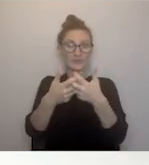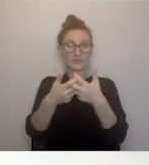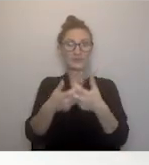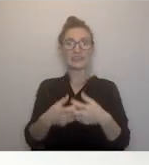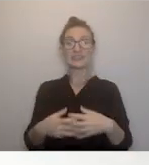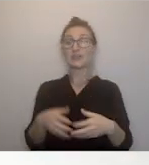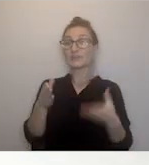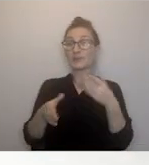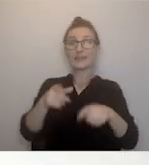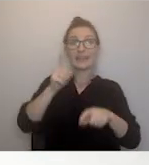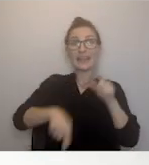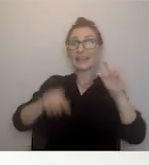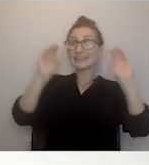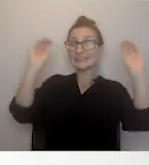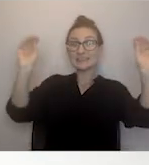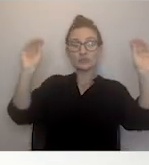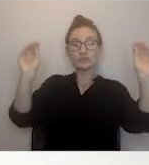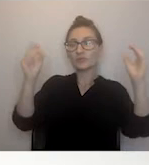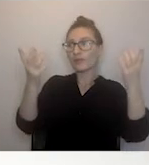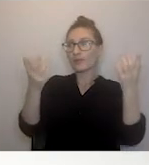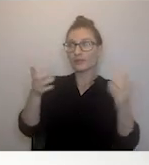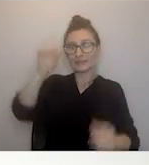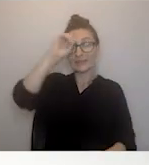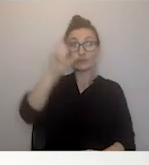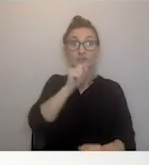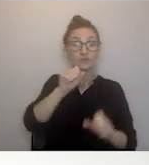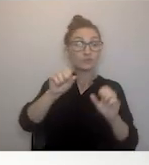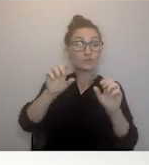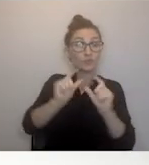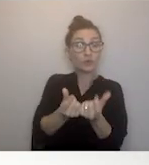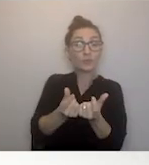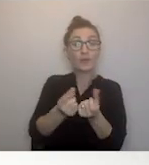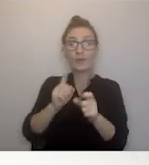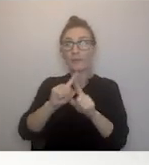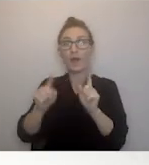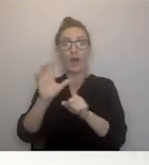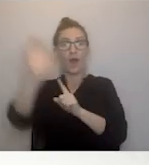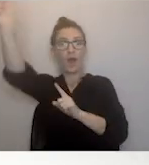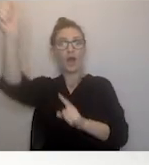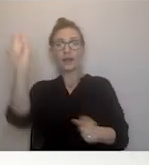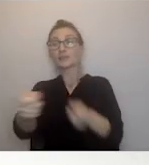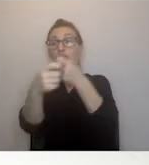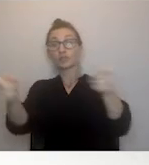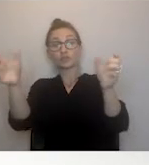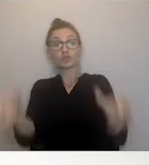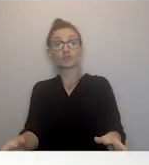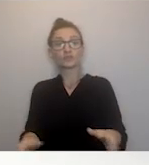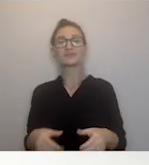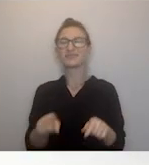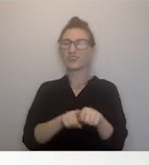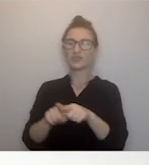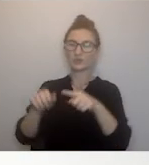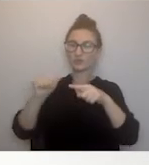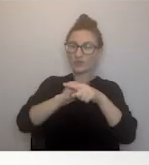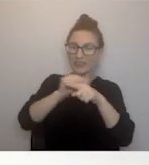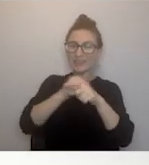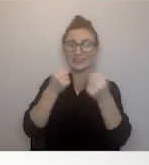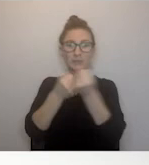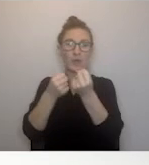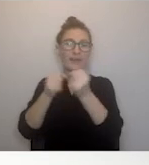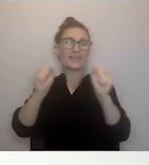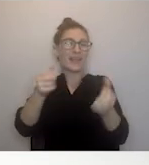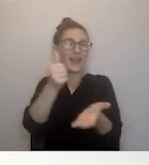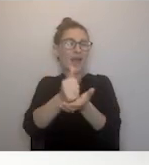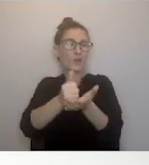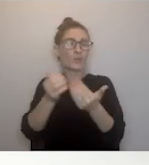orchestra, but might not be great at teaching conducting to a group with Down syndrome. And whoops, I should also say training and support can help